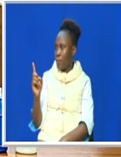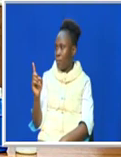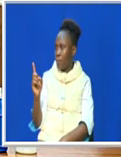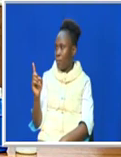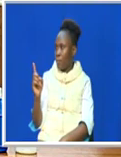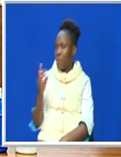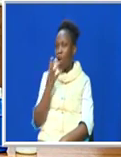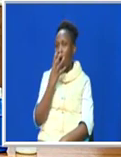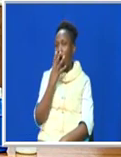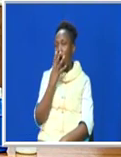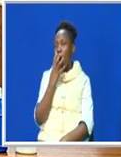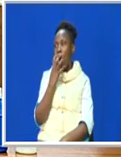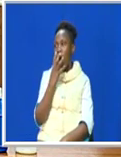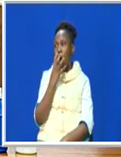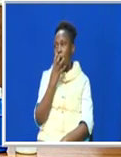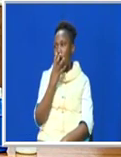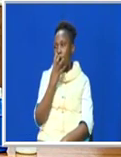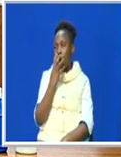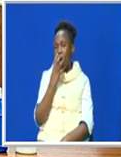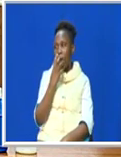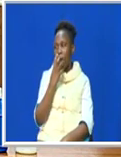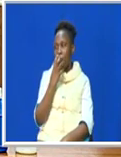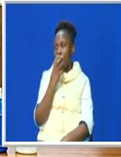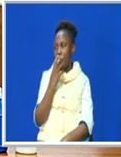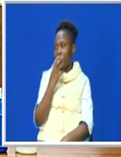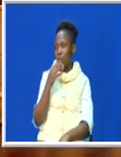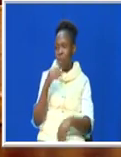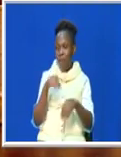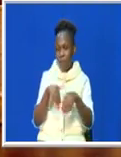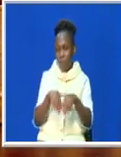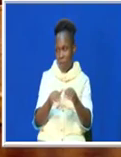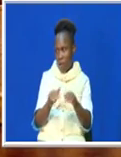My orange bottle